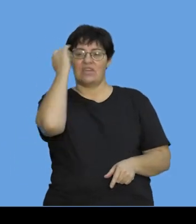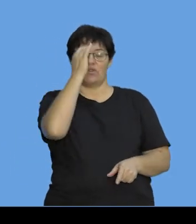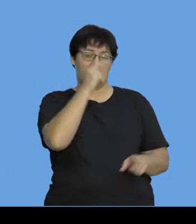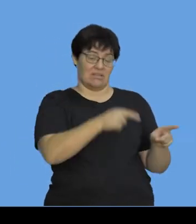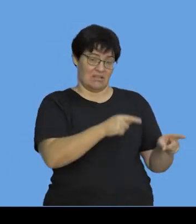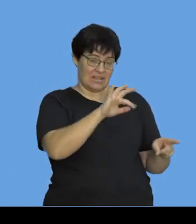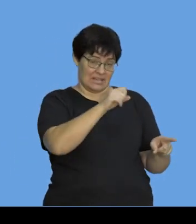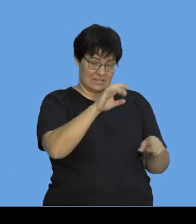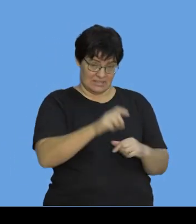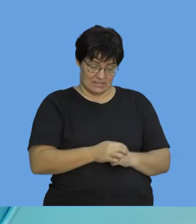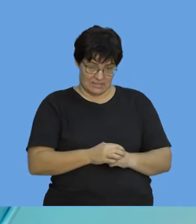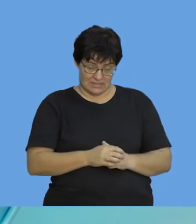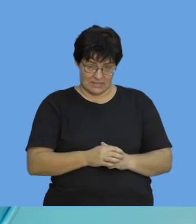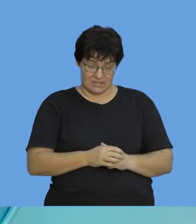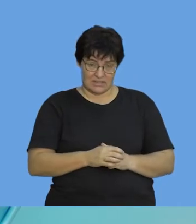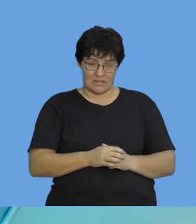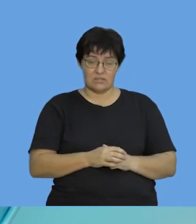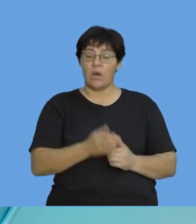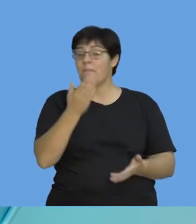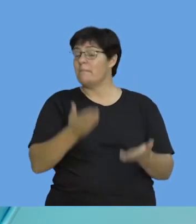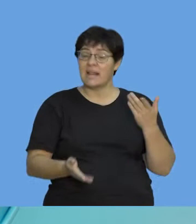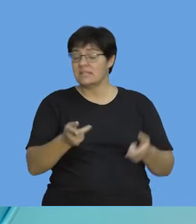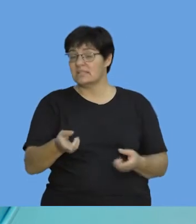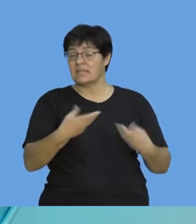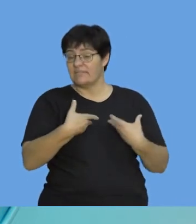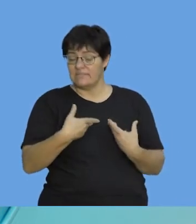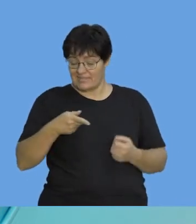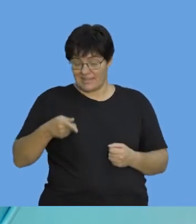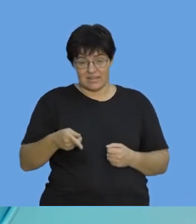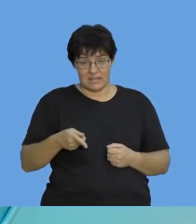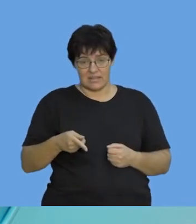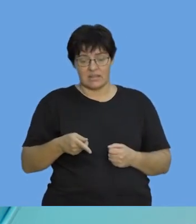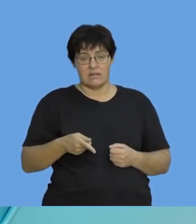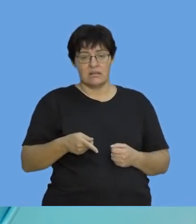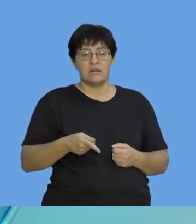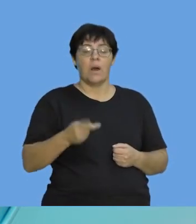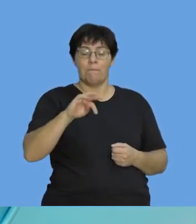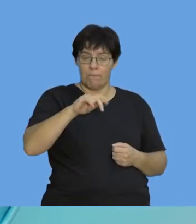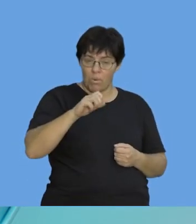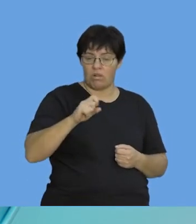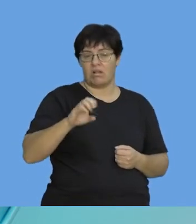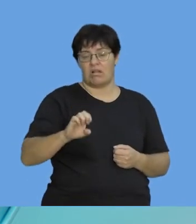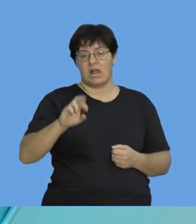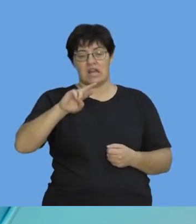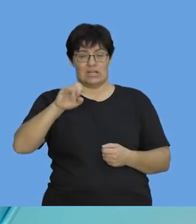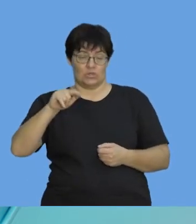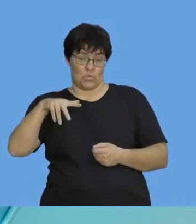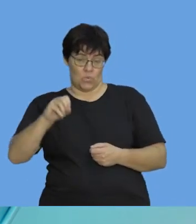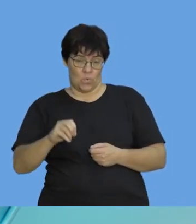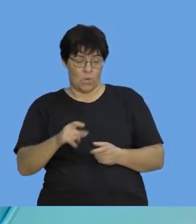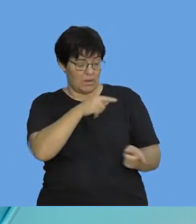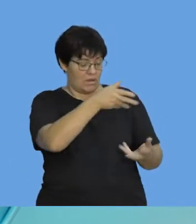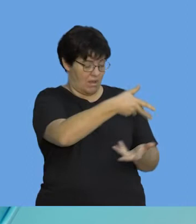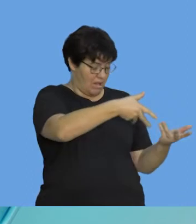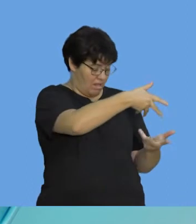remember, first things first, the balanced equation gives us the stoichiometric mole ratio in which substances react with each